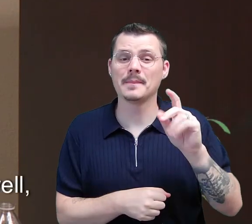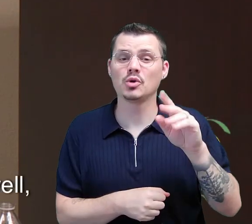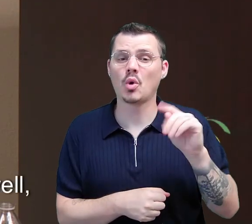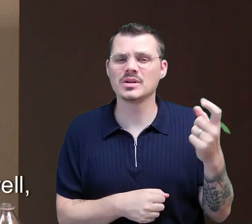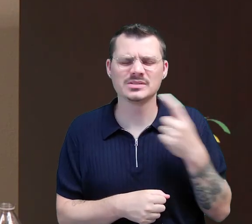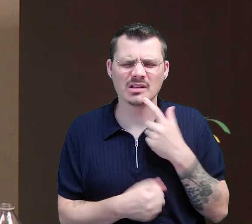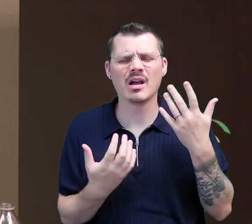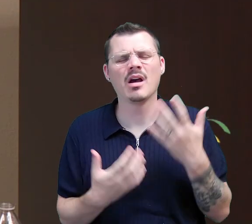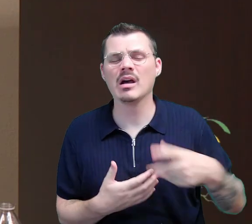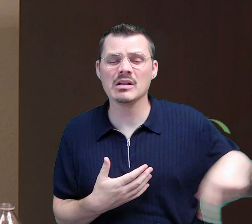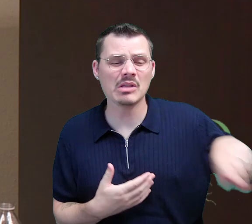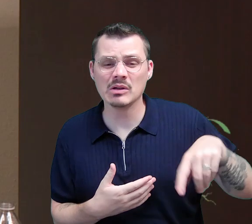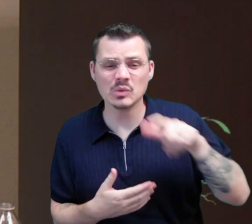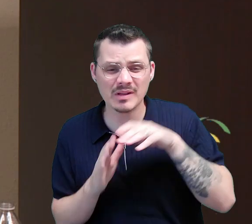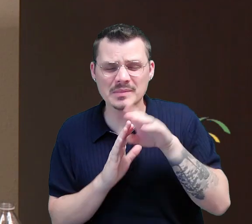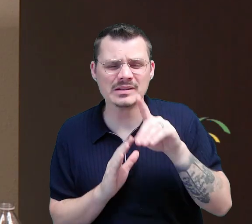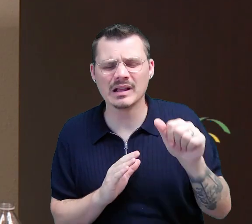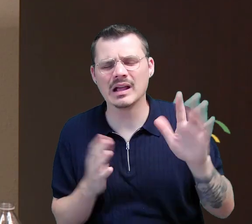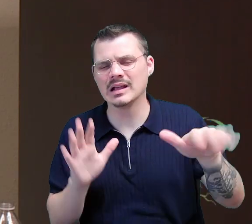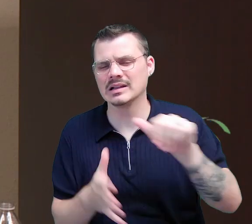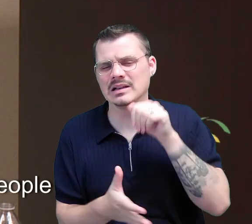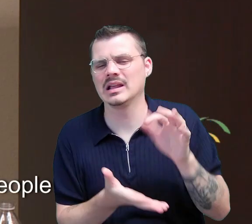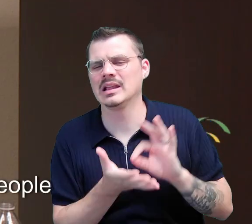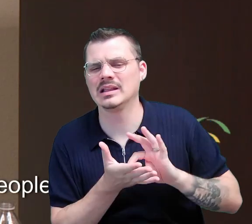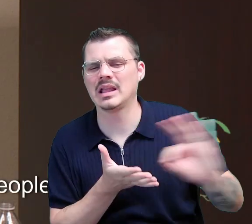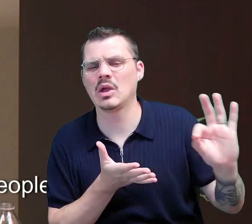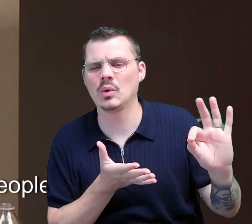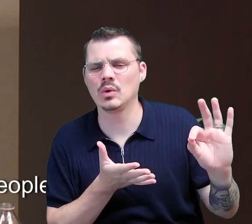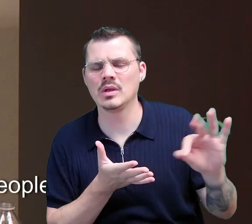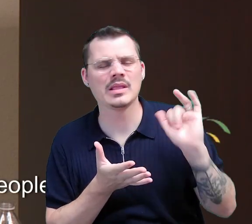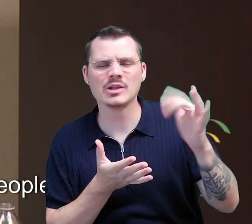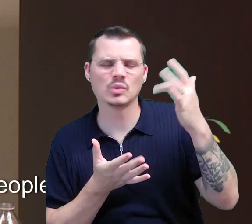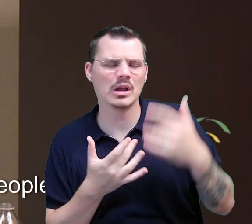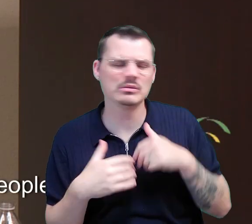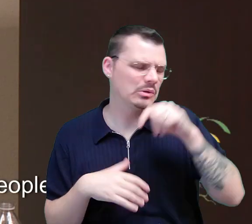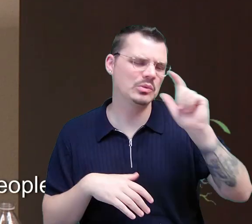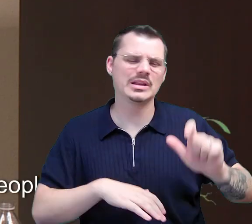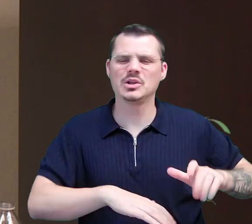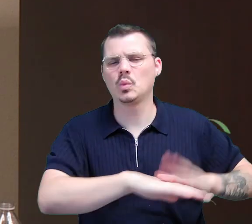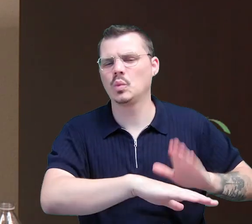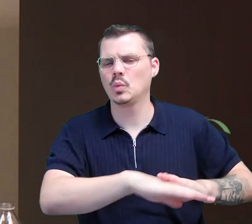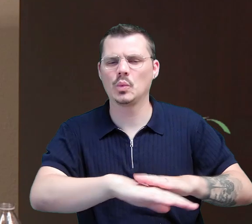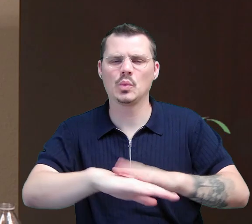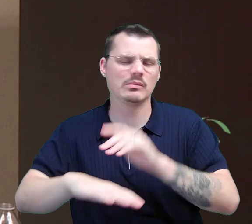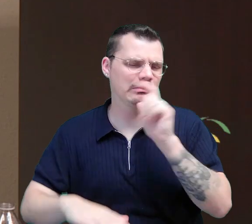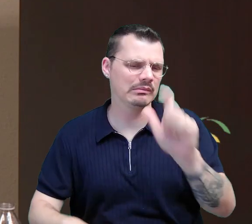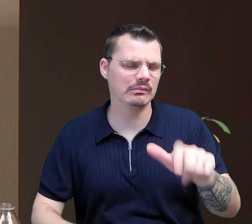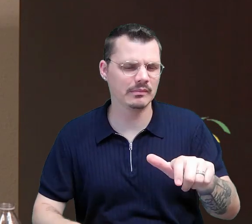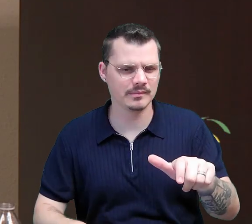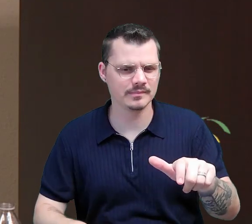said, well, those patients don't count. So that's why we don't need to warn people to take this